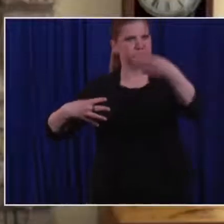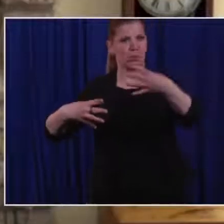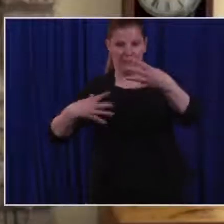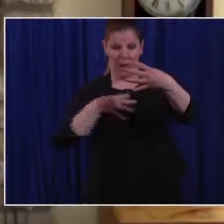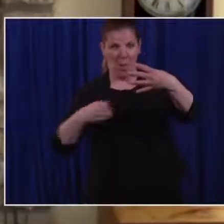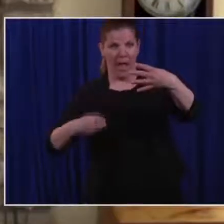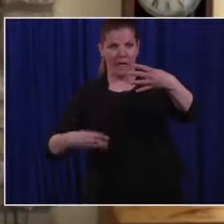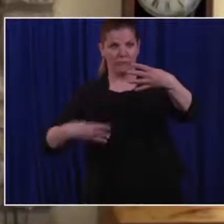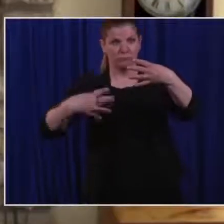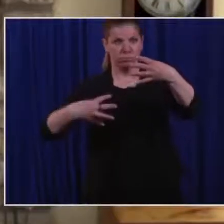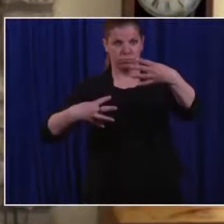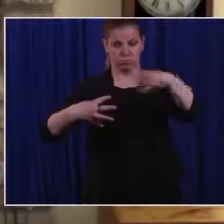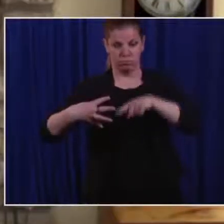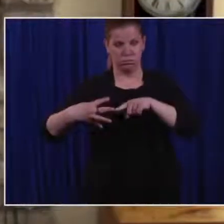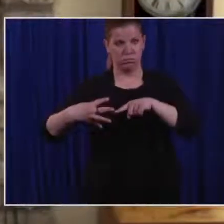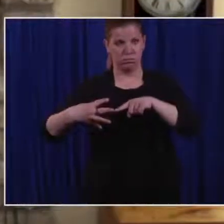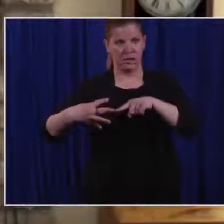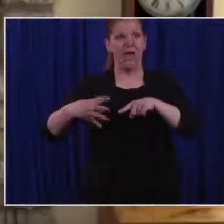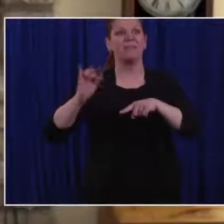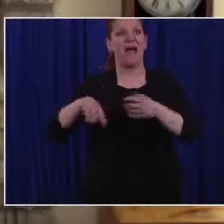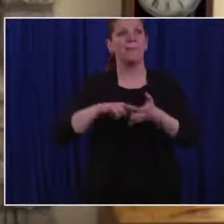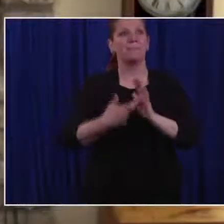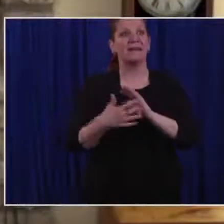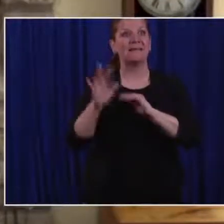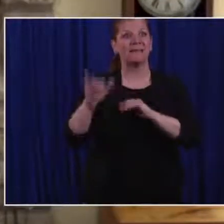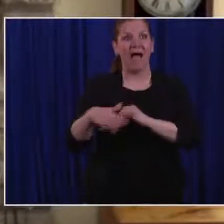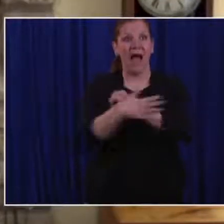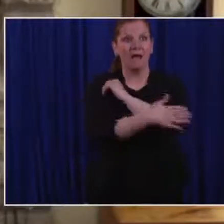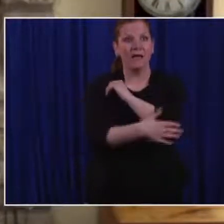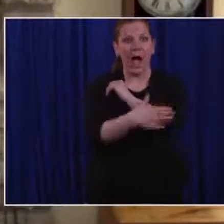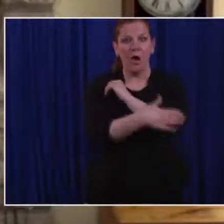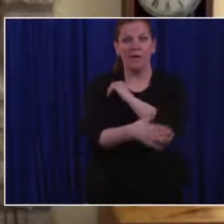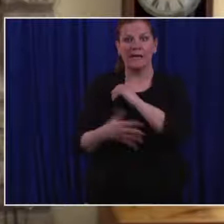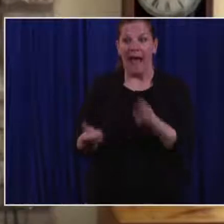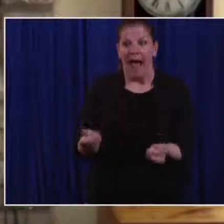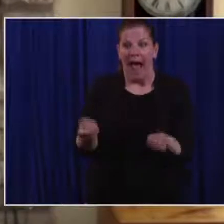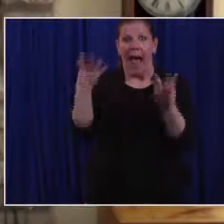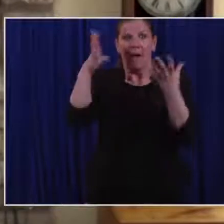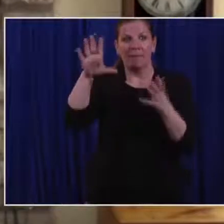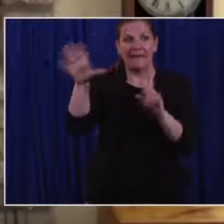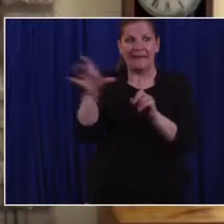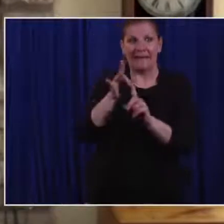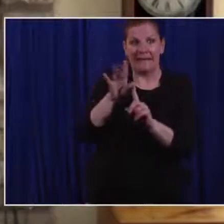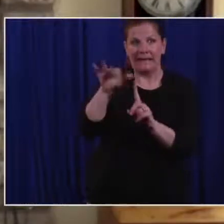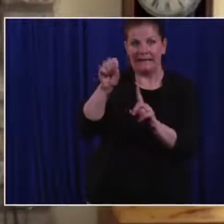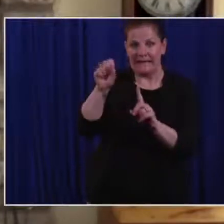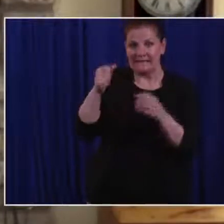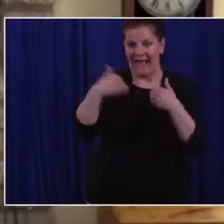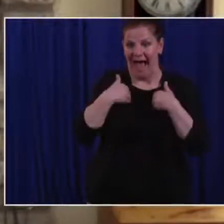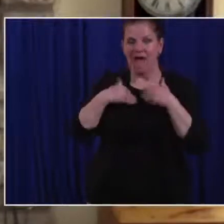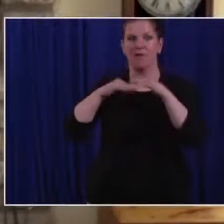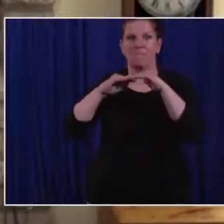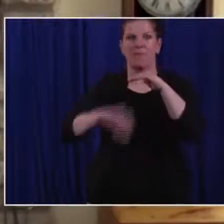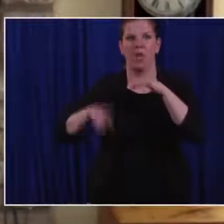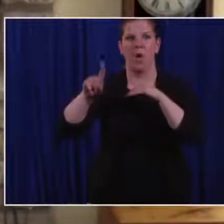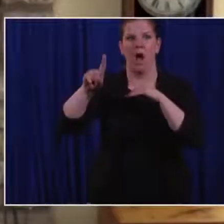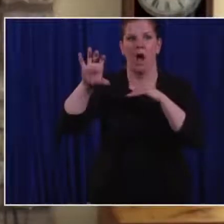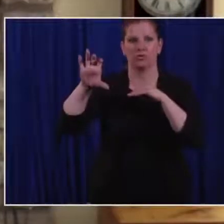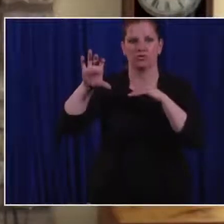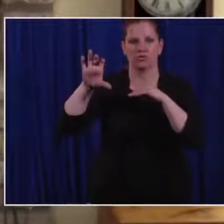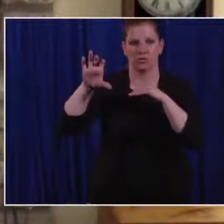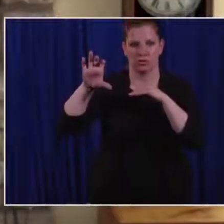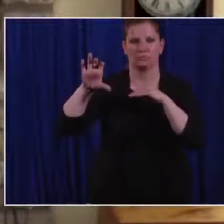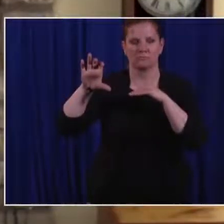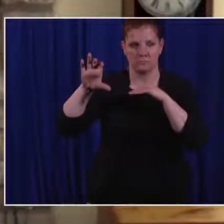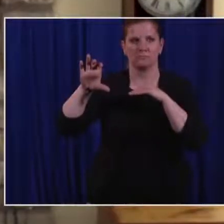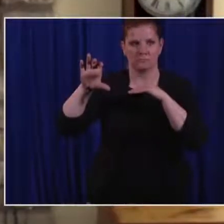are those counties that are below high incidence level, which is 100. And so every time we show this, I think just about